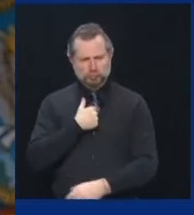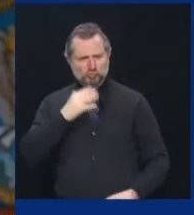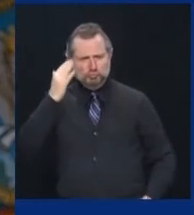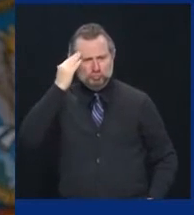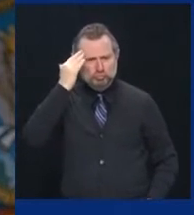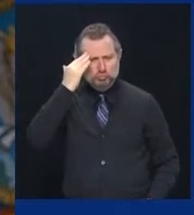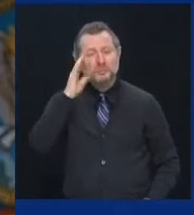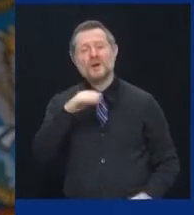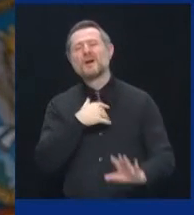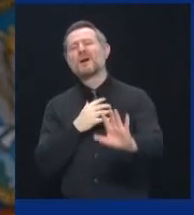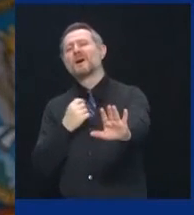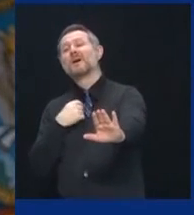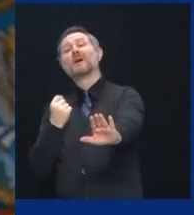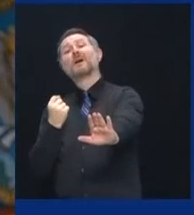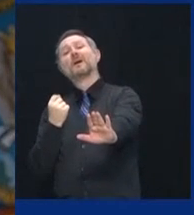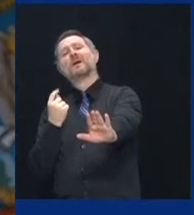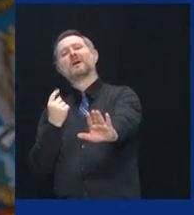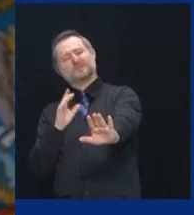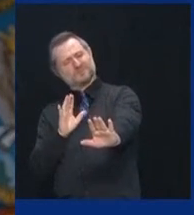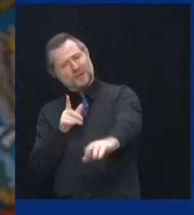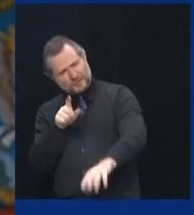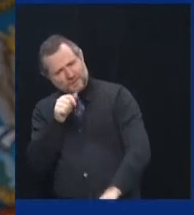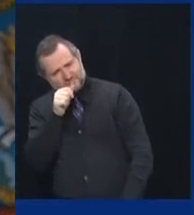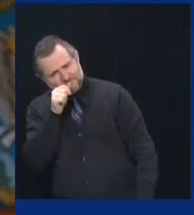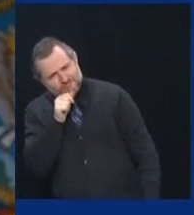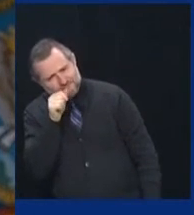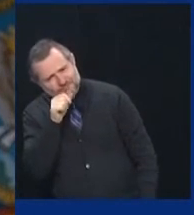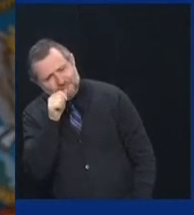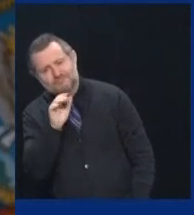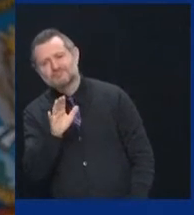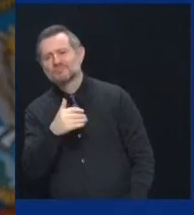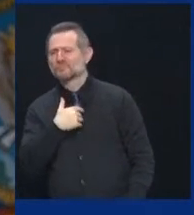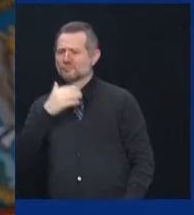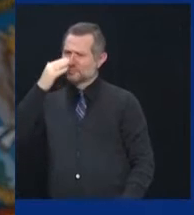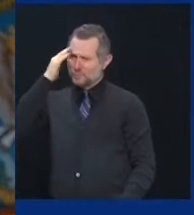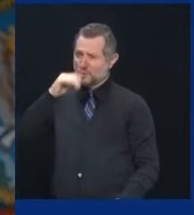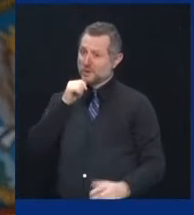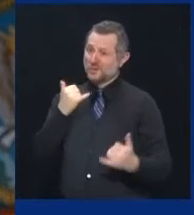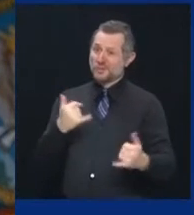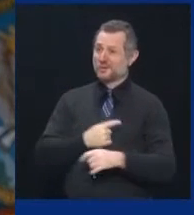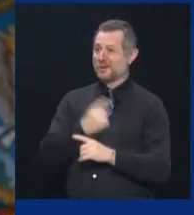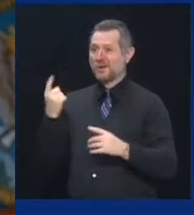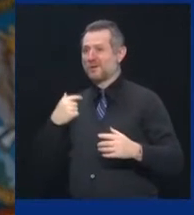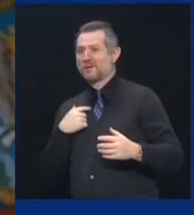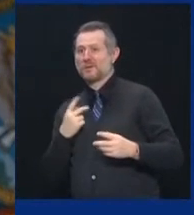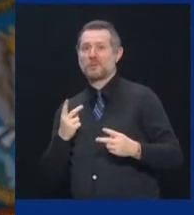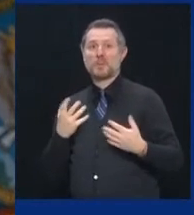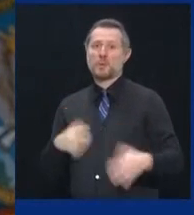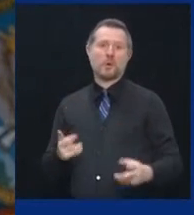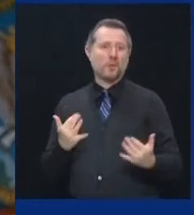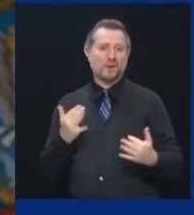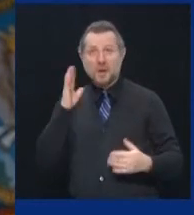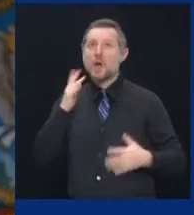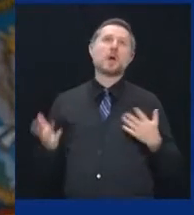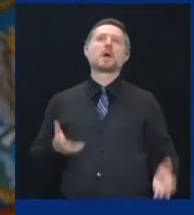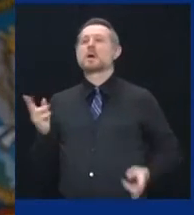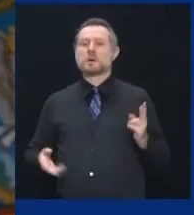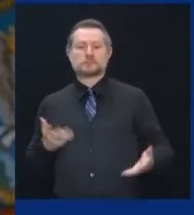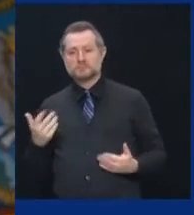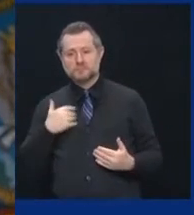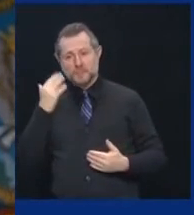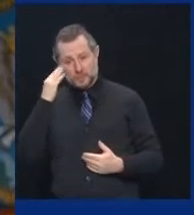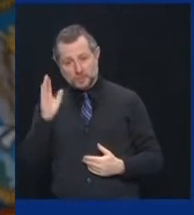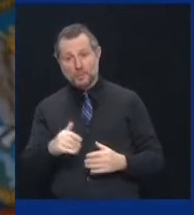be patient, even though it is an impatient time. I believe the new federal administration